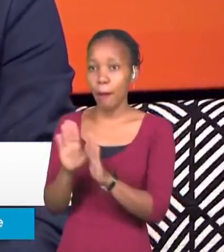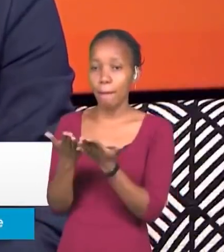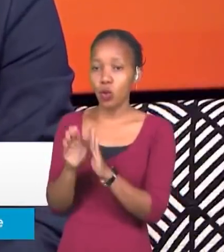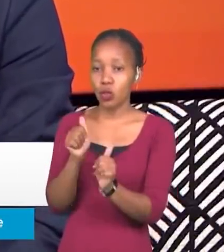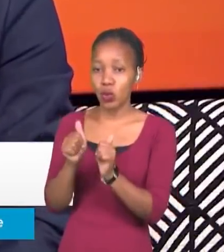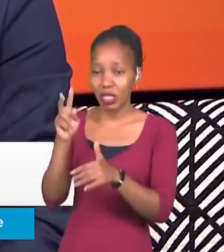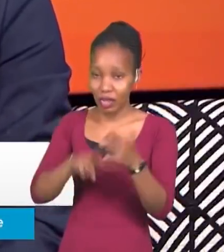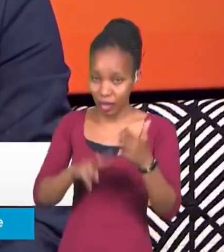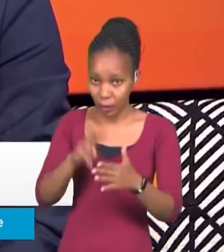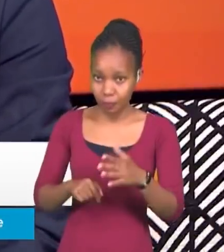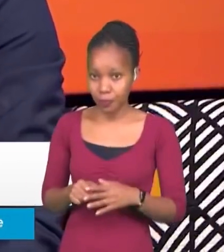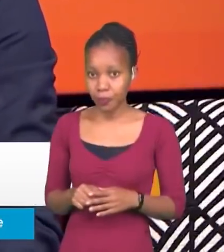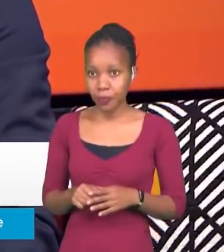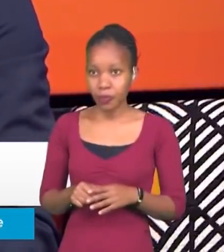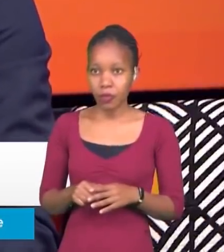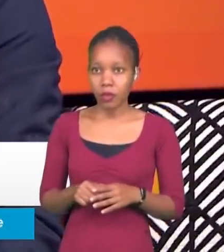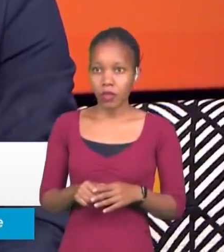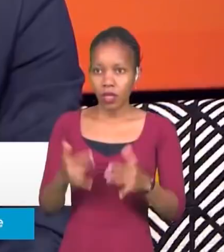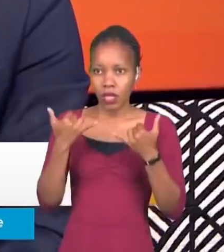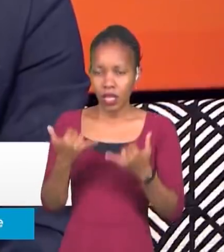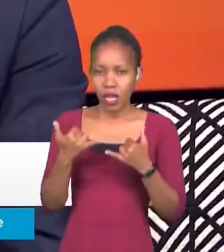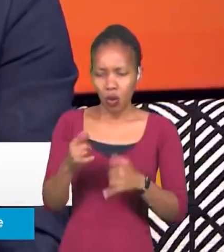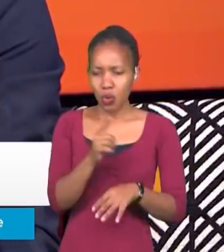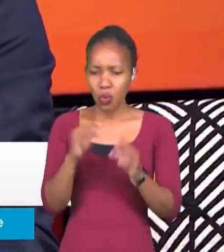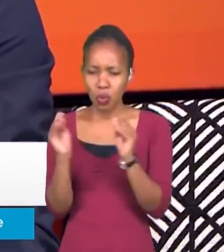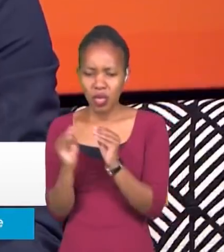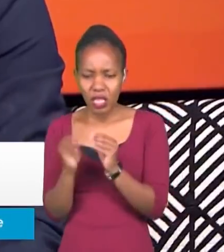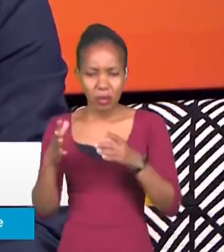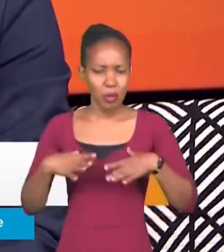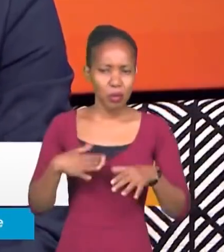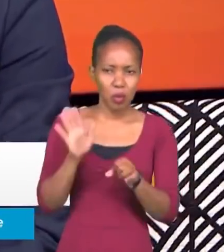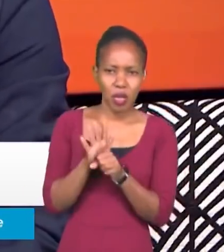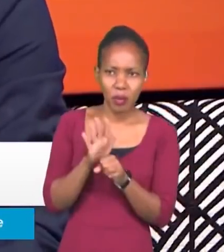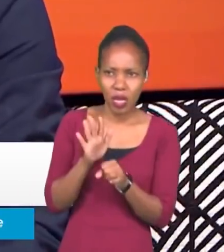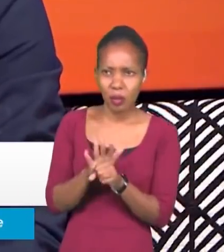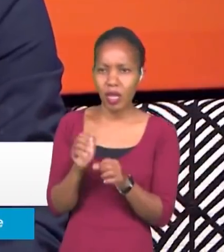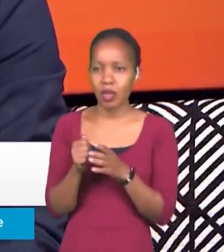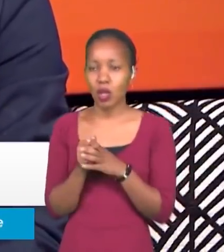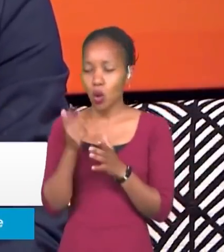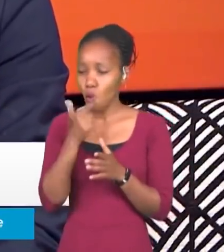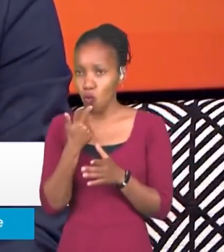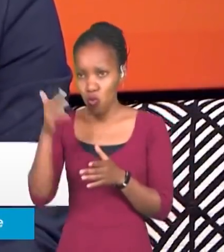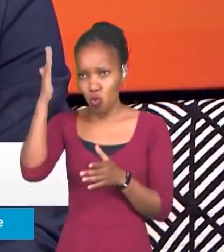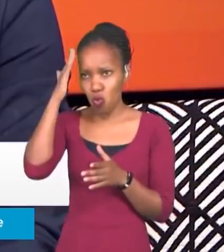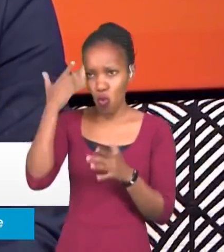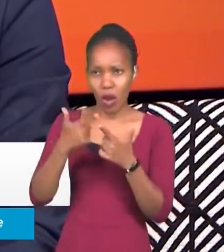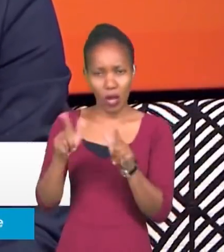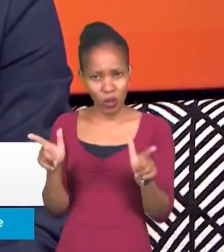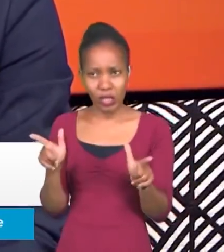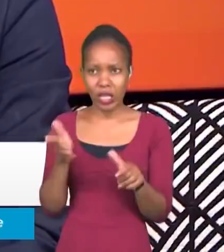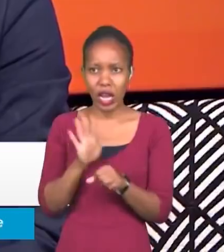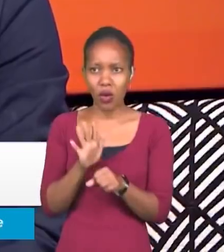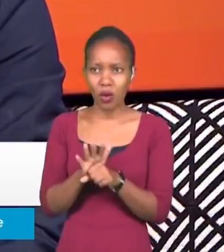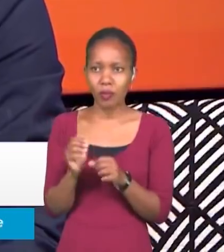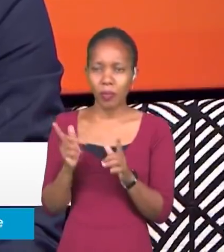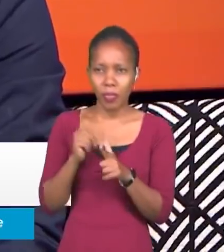Mm-hmm. Now, you've faced so many people, you've met so many people who kind of butcher the language big time. Yes. And they're